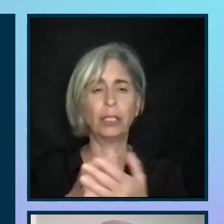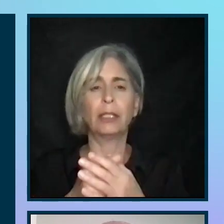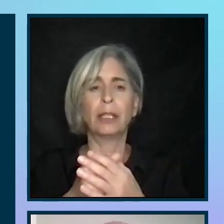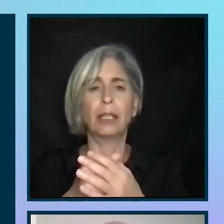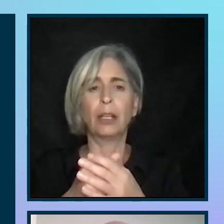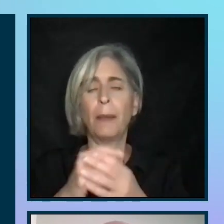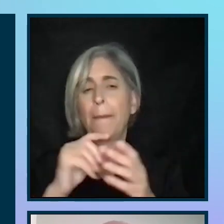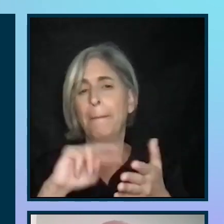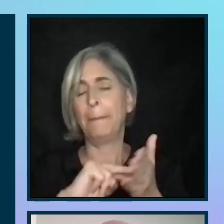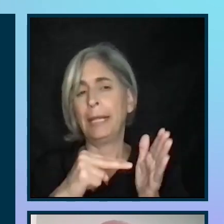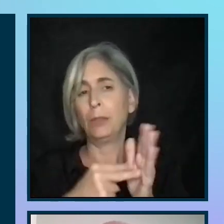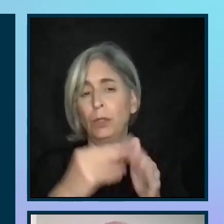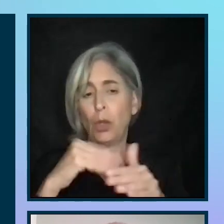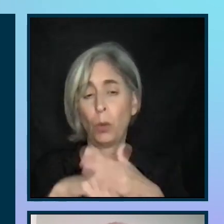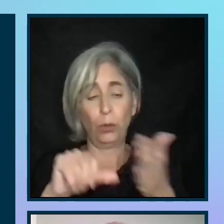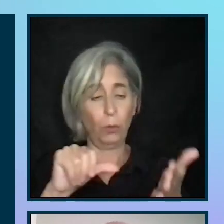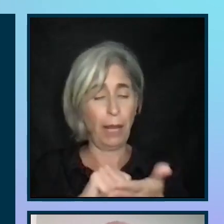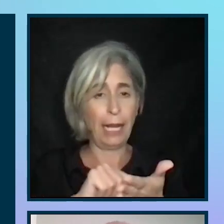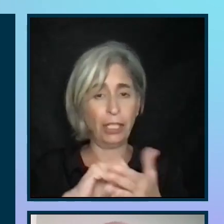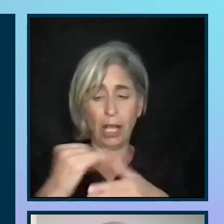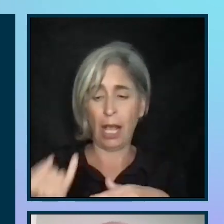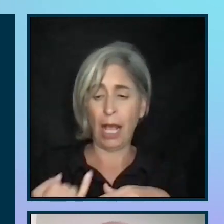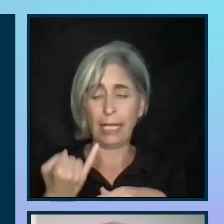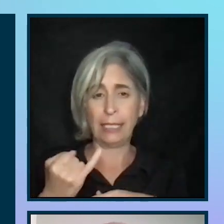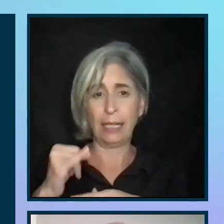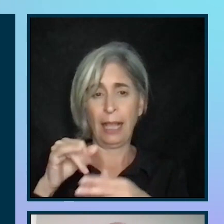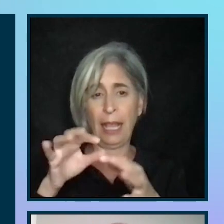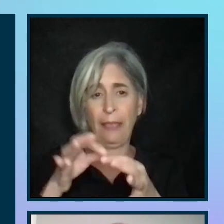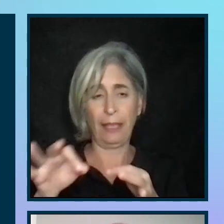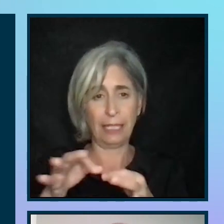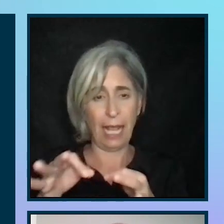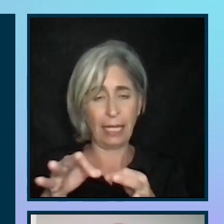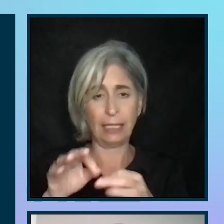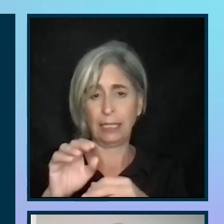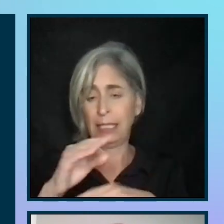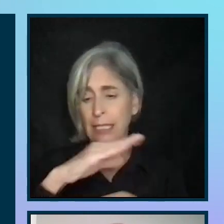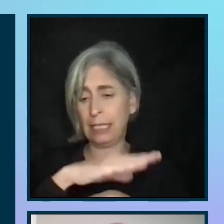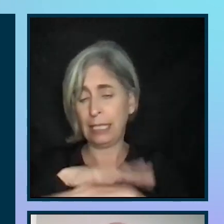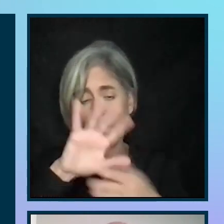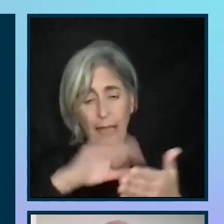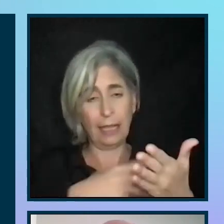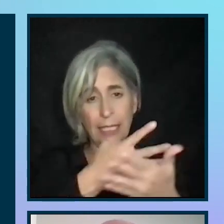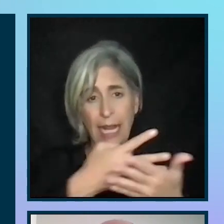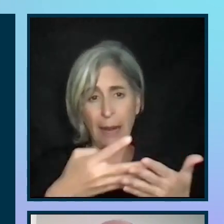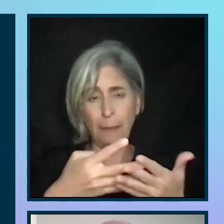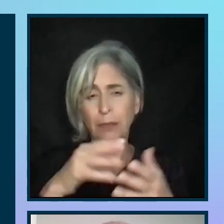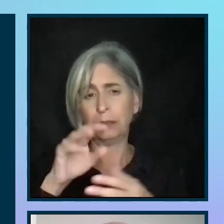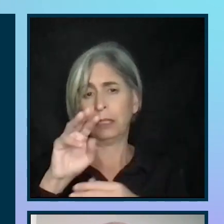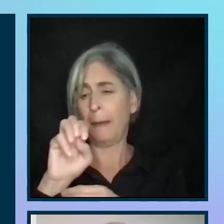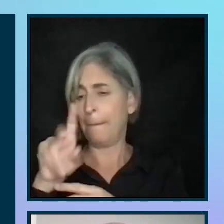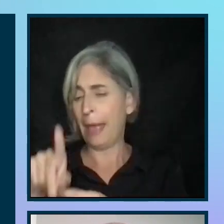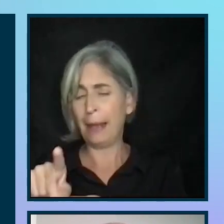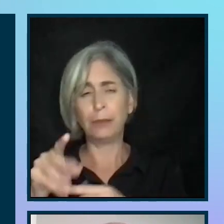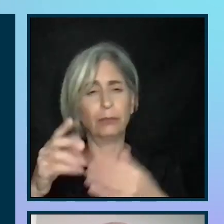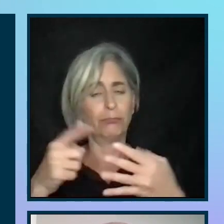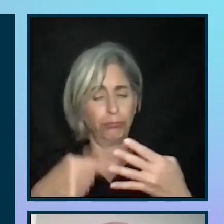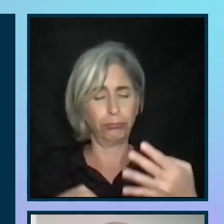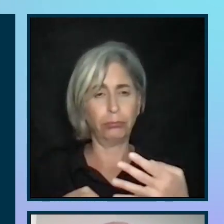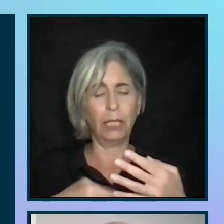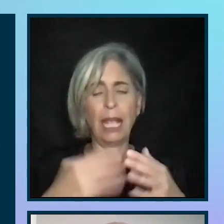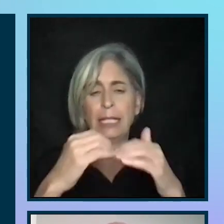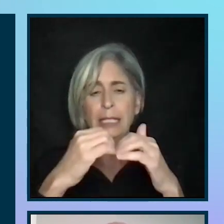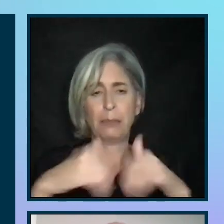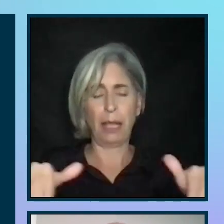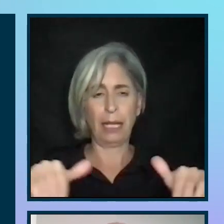go into a page, we're able to isolate what's text, what's tables, what's math, what's images, and so on, and split it into those individual